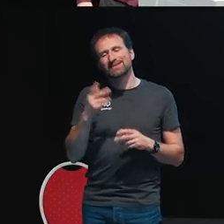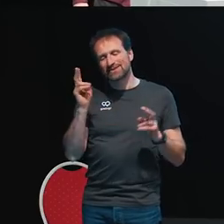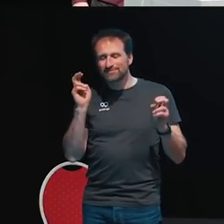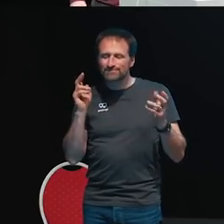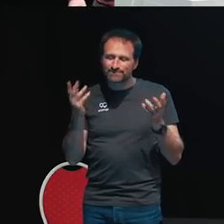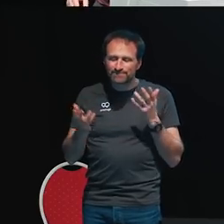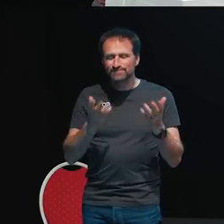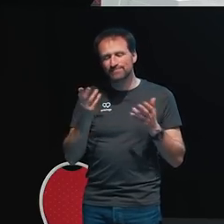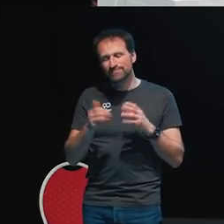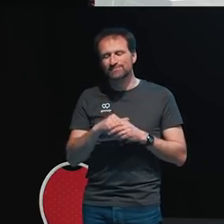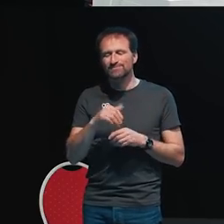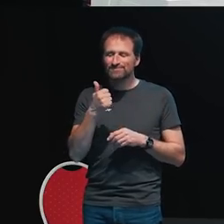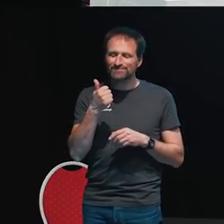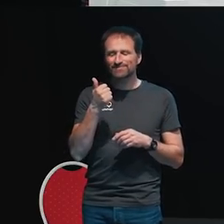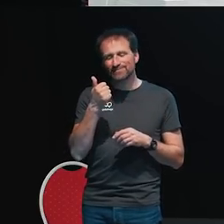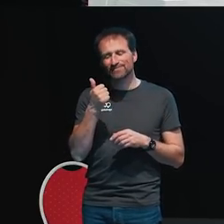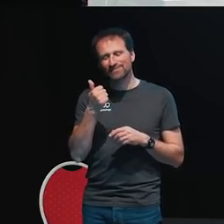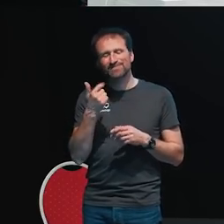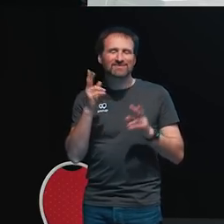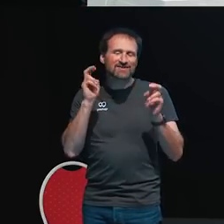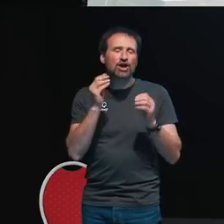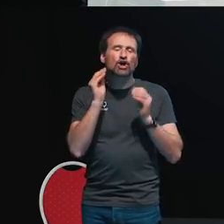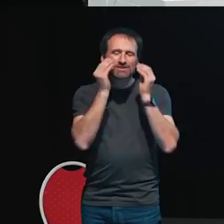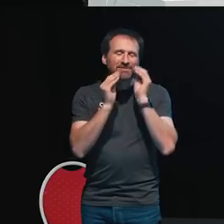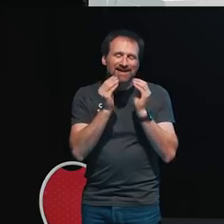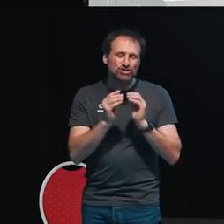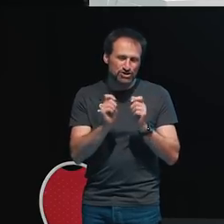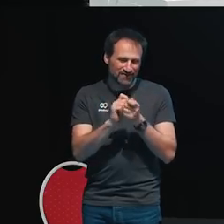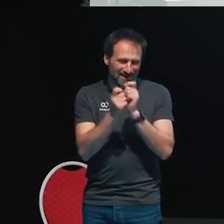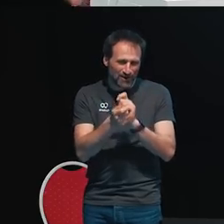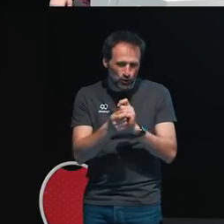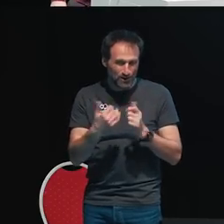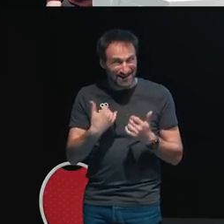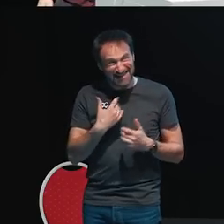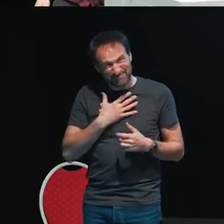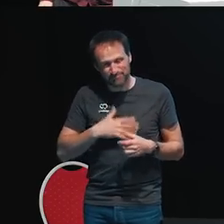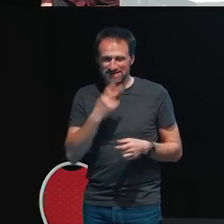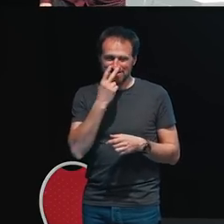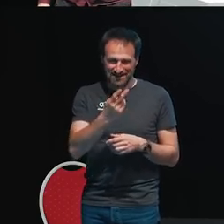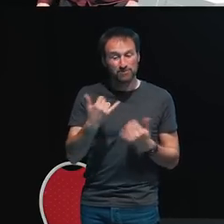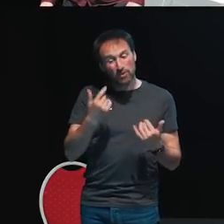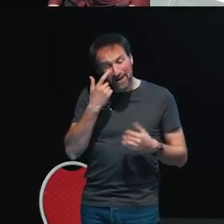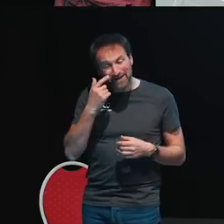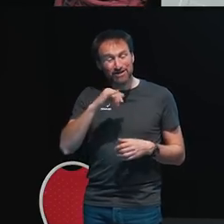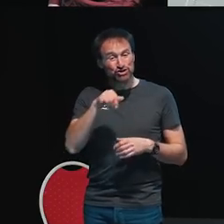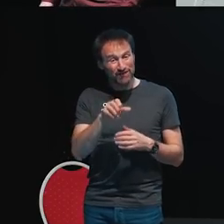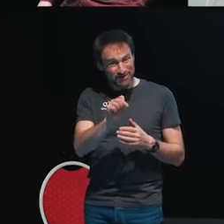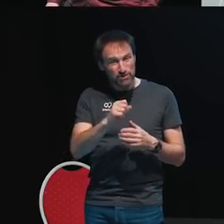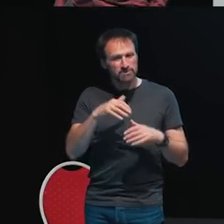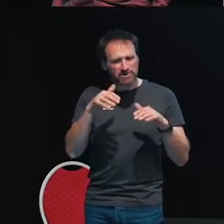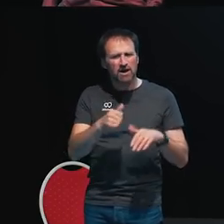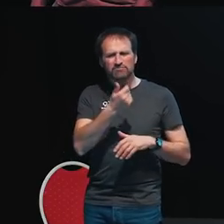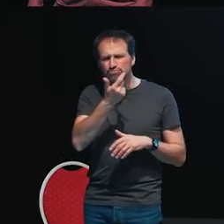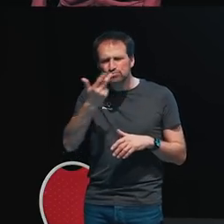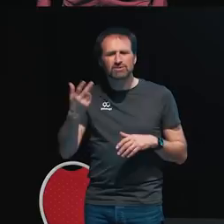that I would like to see is, at the moment, JavaScript has several namespace